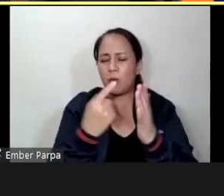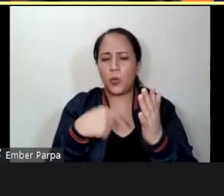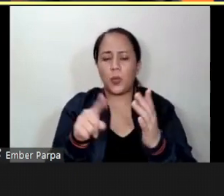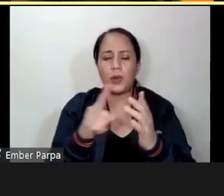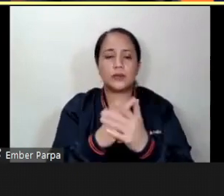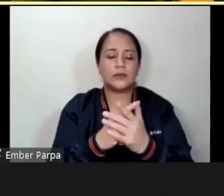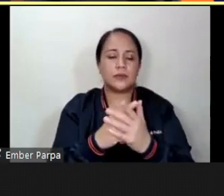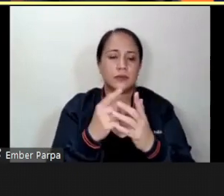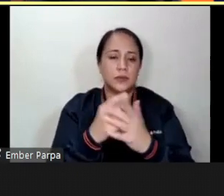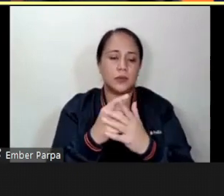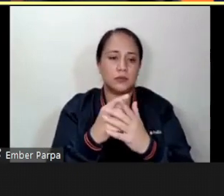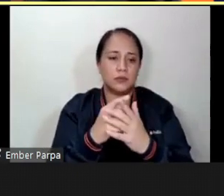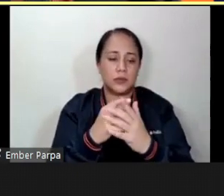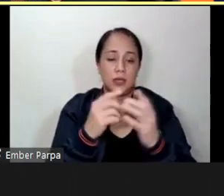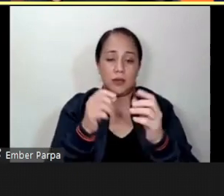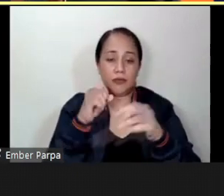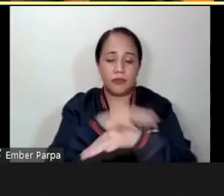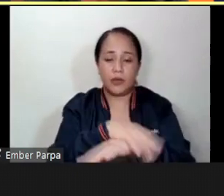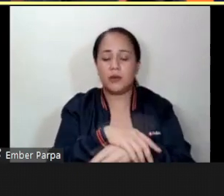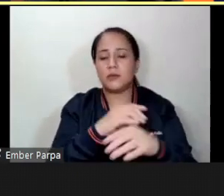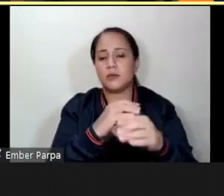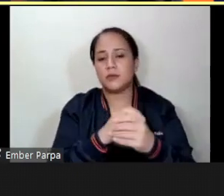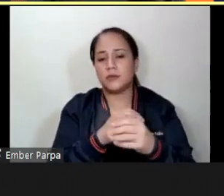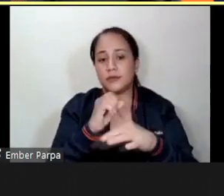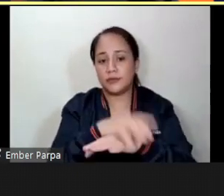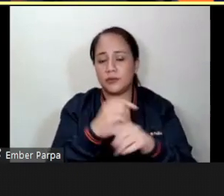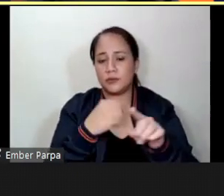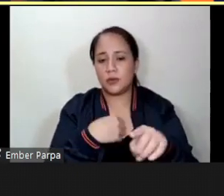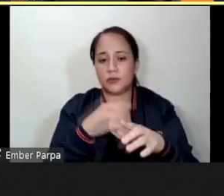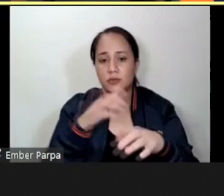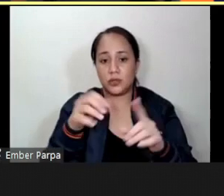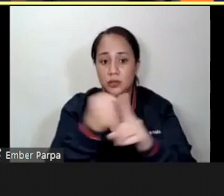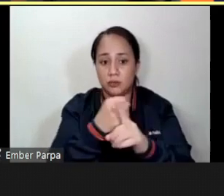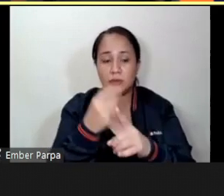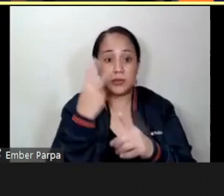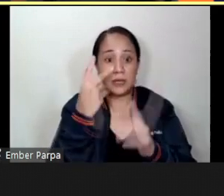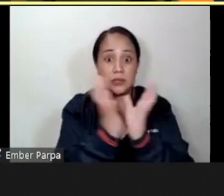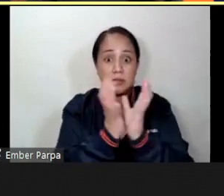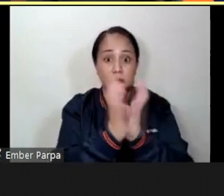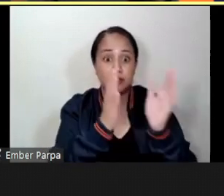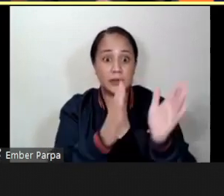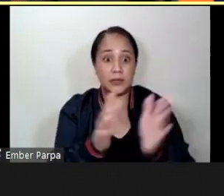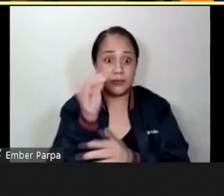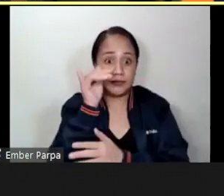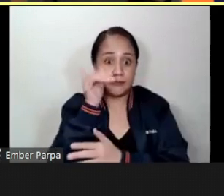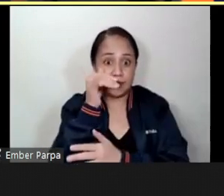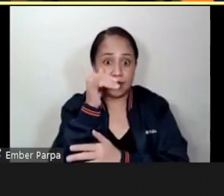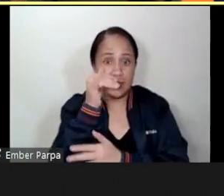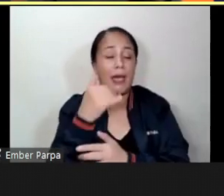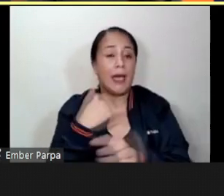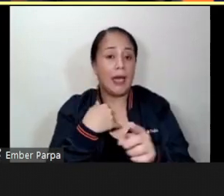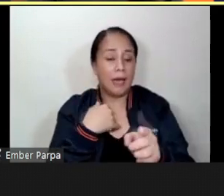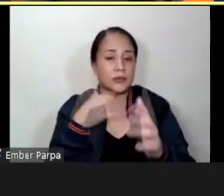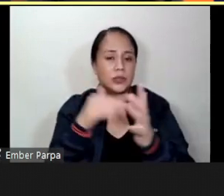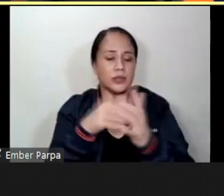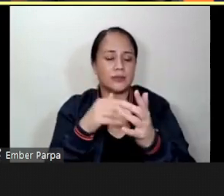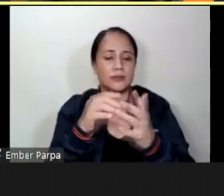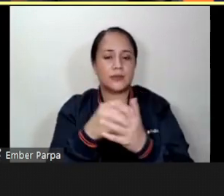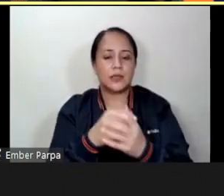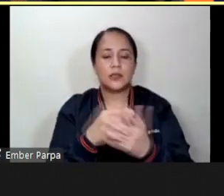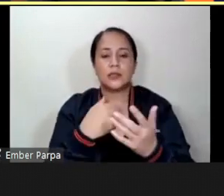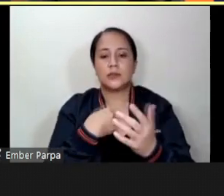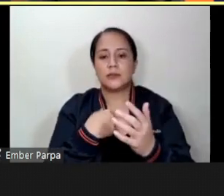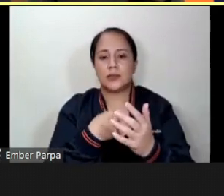child abuse are, here is a short video prepared by the DSWD Interagency Council Against Child